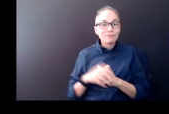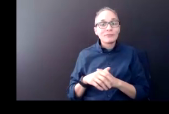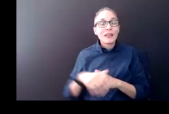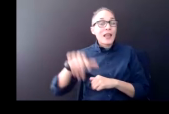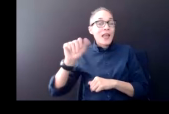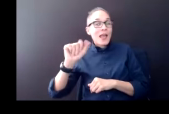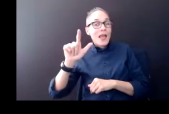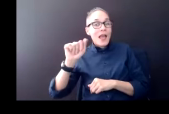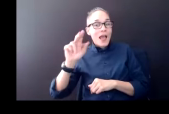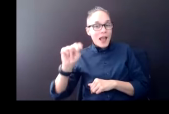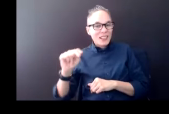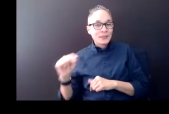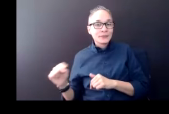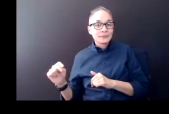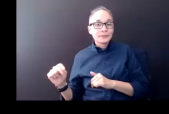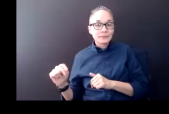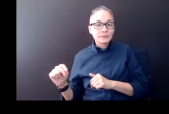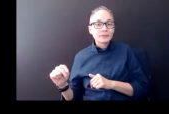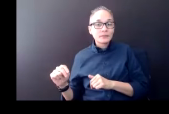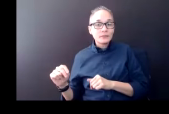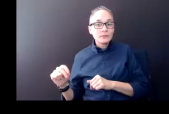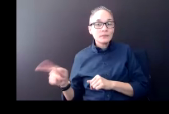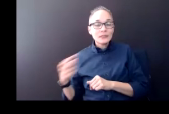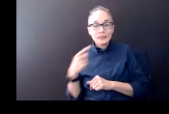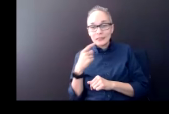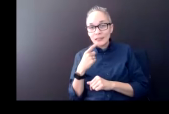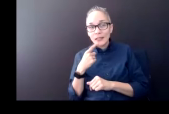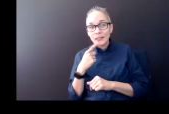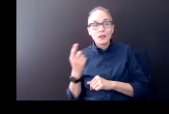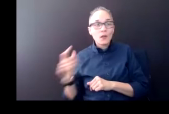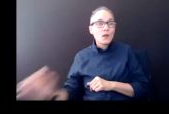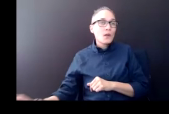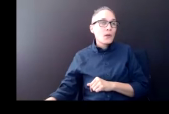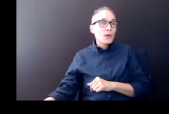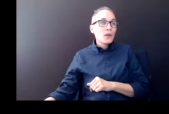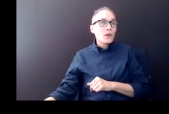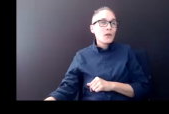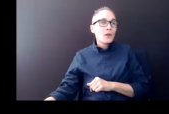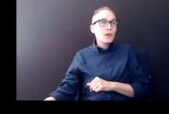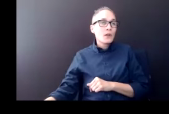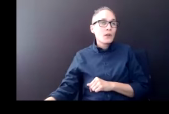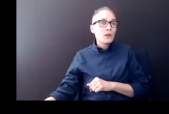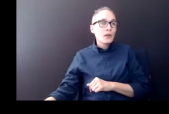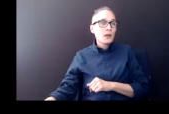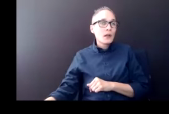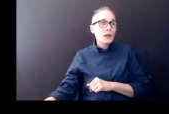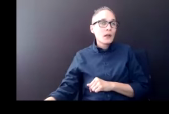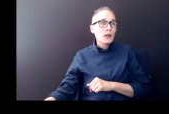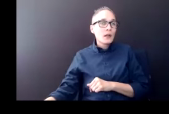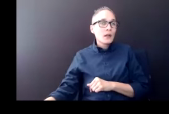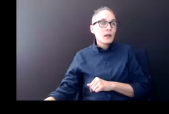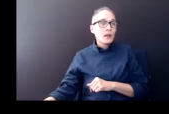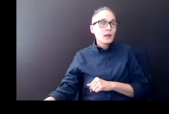Alan's where um, they have and they're teaching or